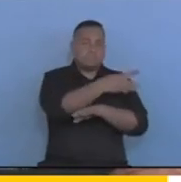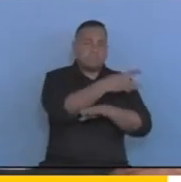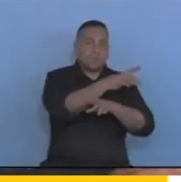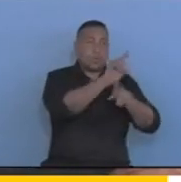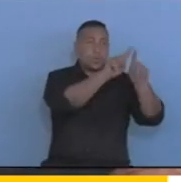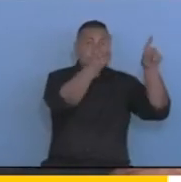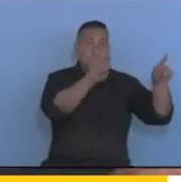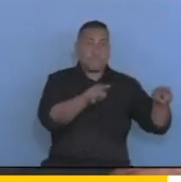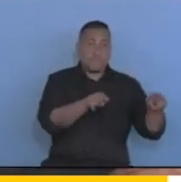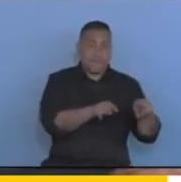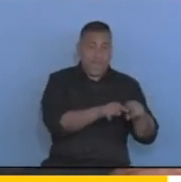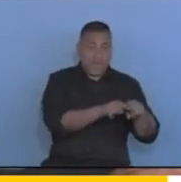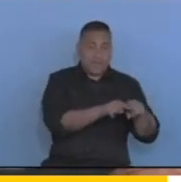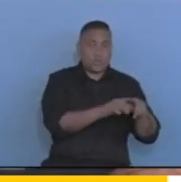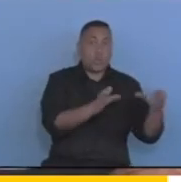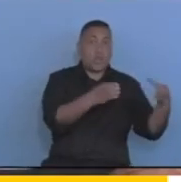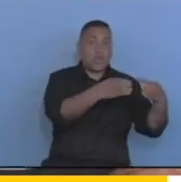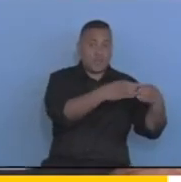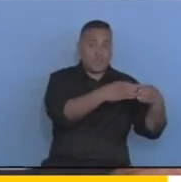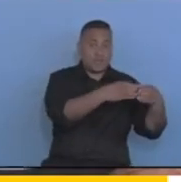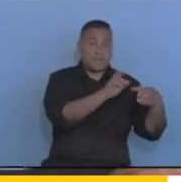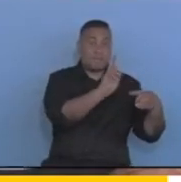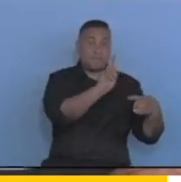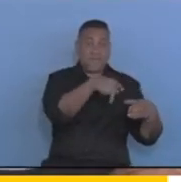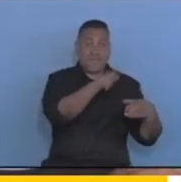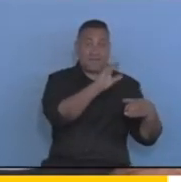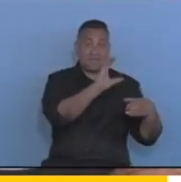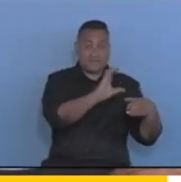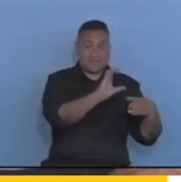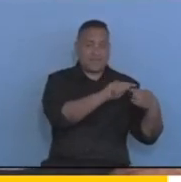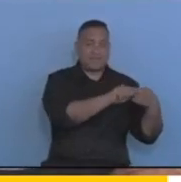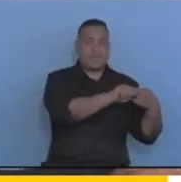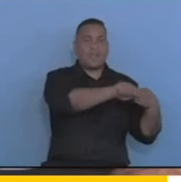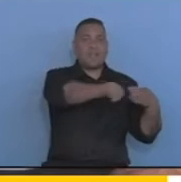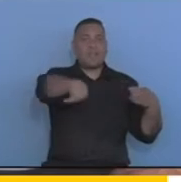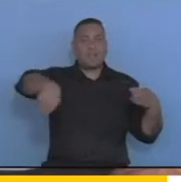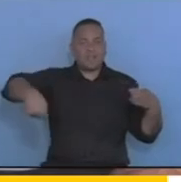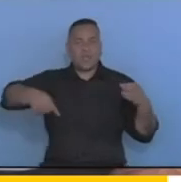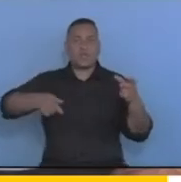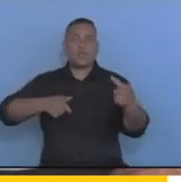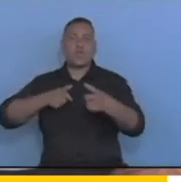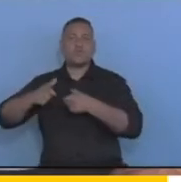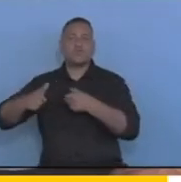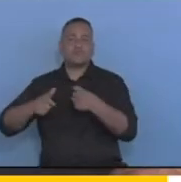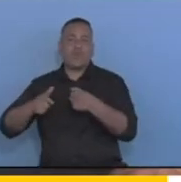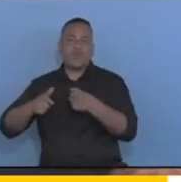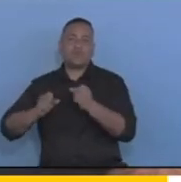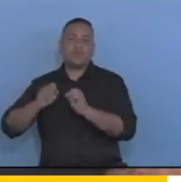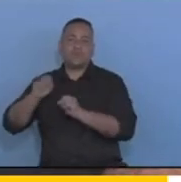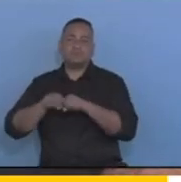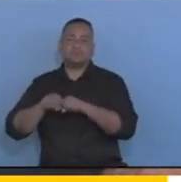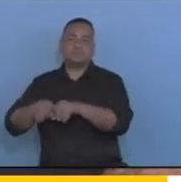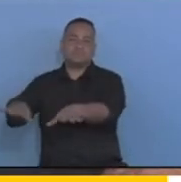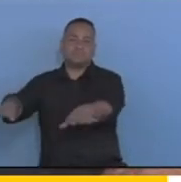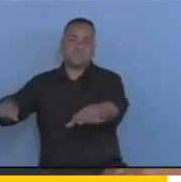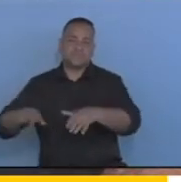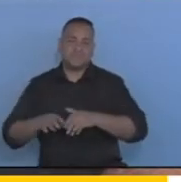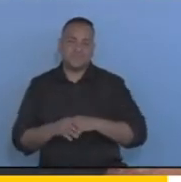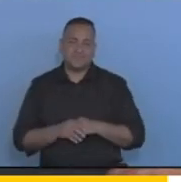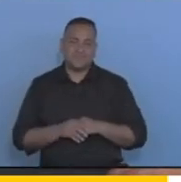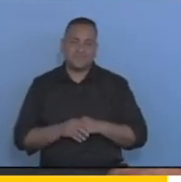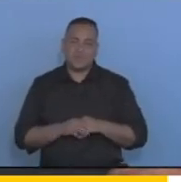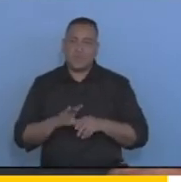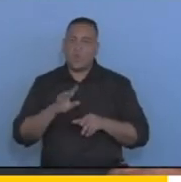is, and that PLC will then come back and control that factory on your computer. Wow. Brilliant. Oh,